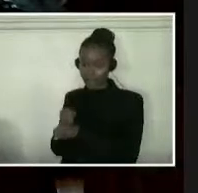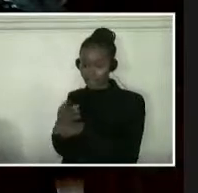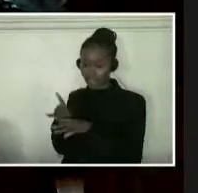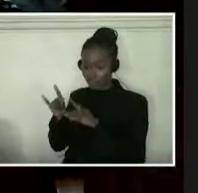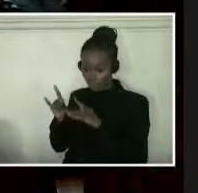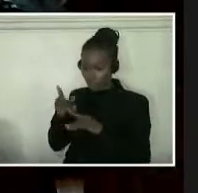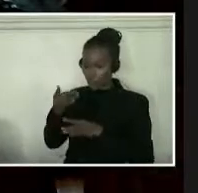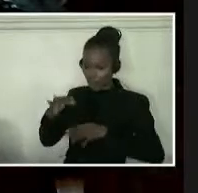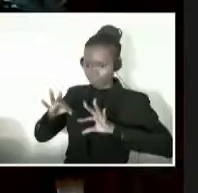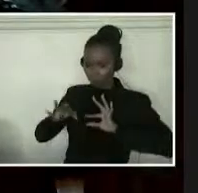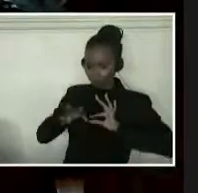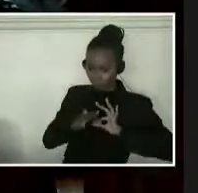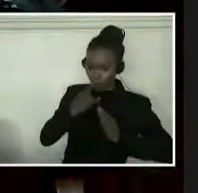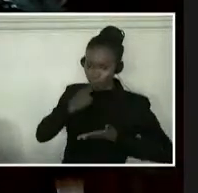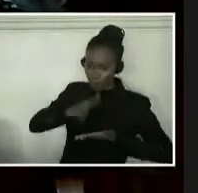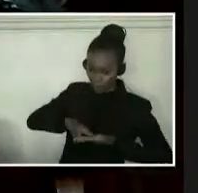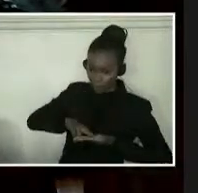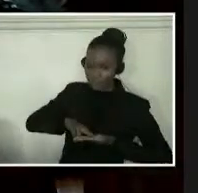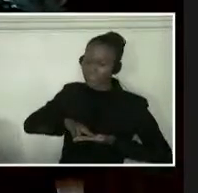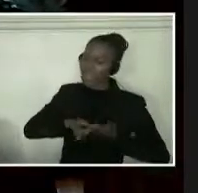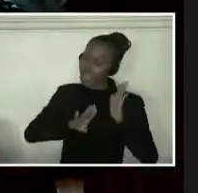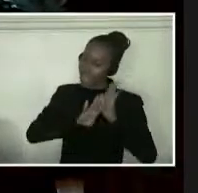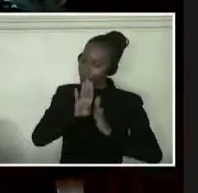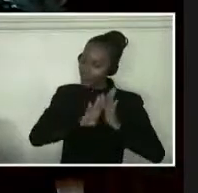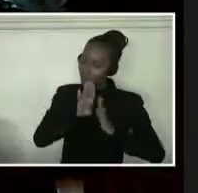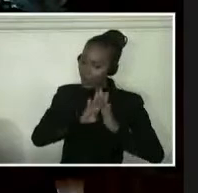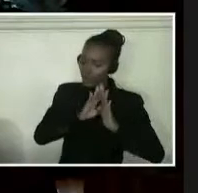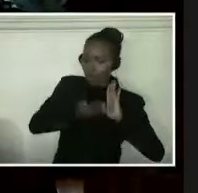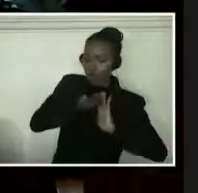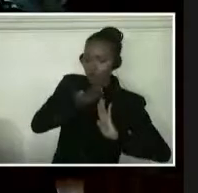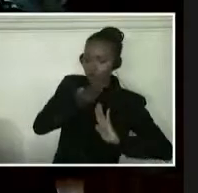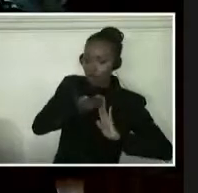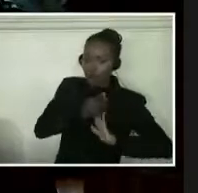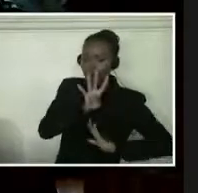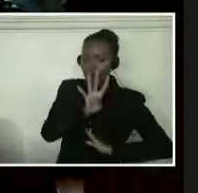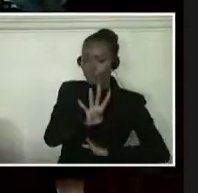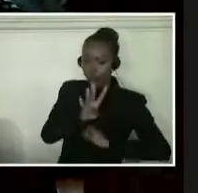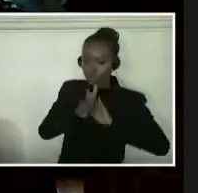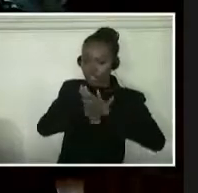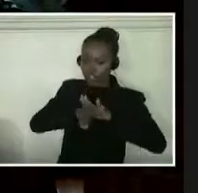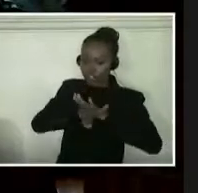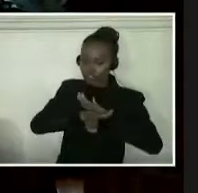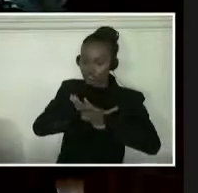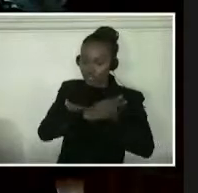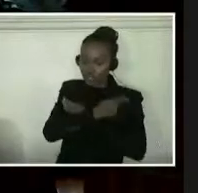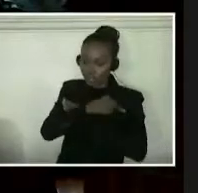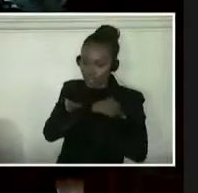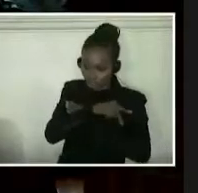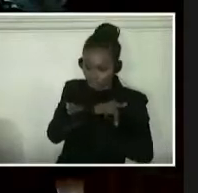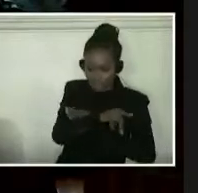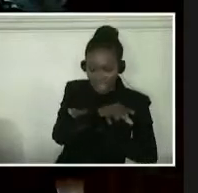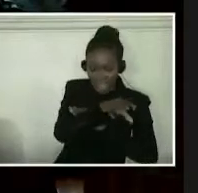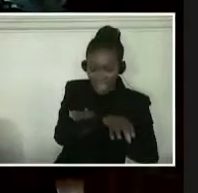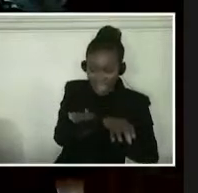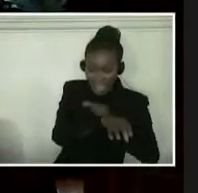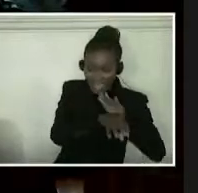towards upgrading of four of our hospitals of our district hospitals to regional hospitals